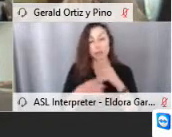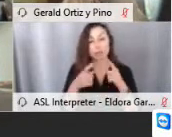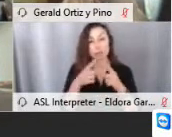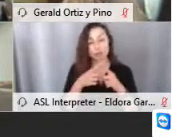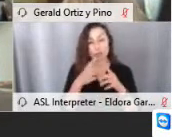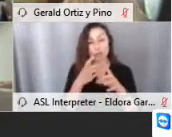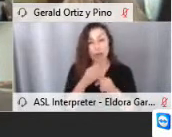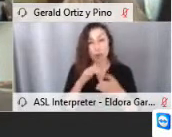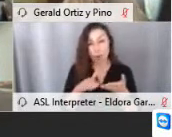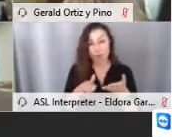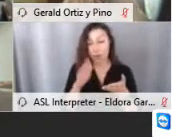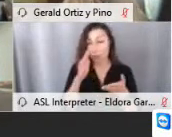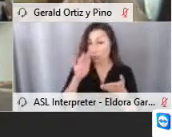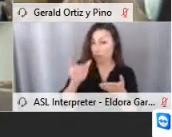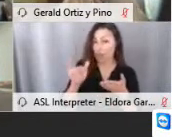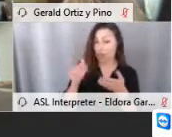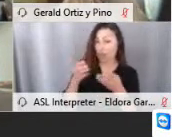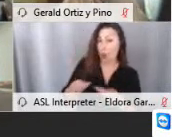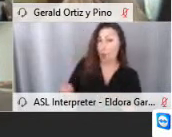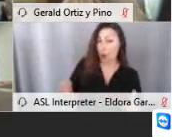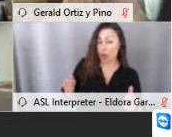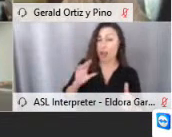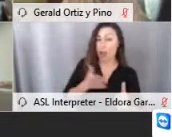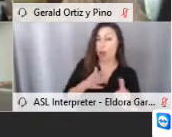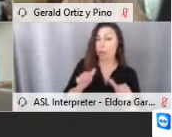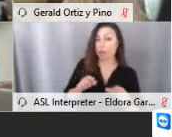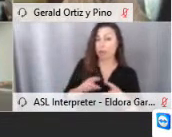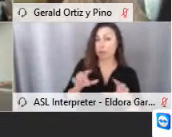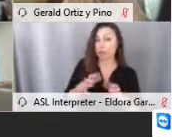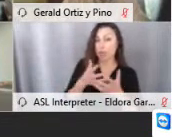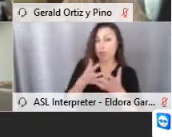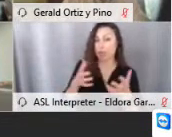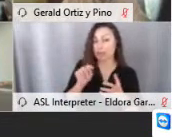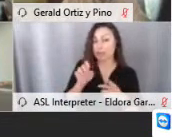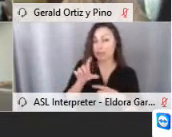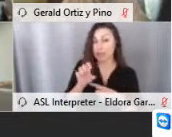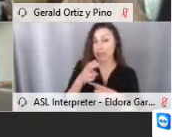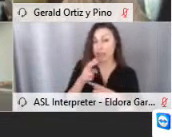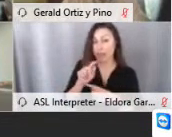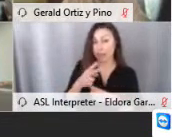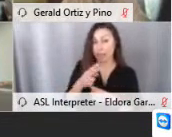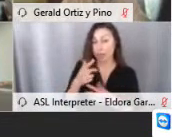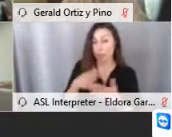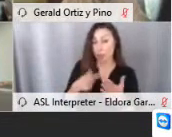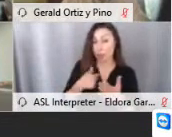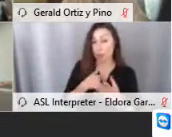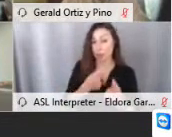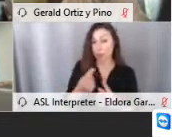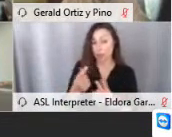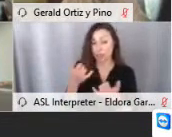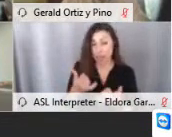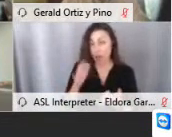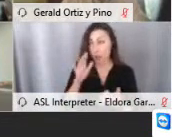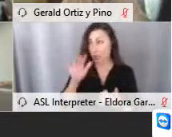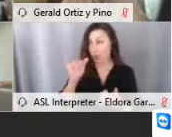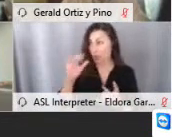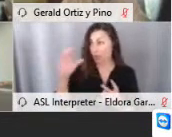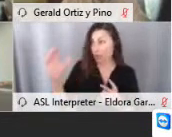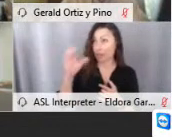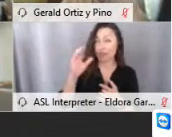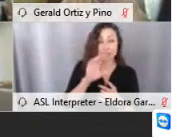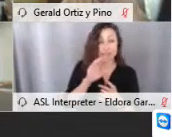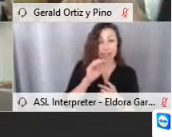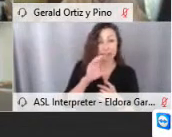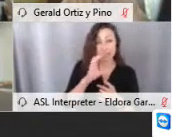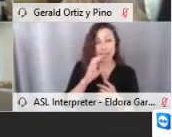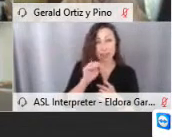away? Our ability to do as much telehealth as we're now doing? Is CMS going to